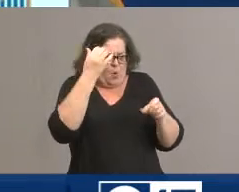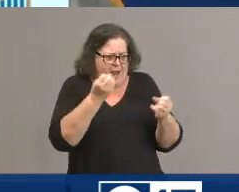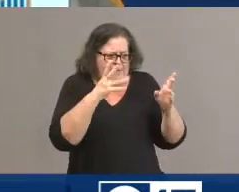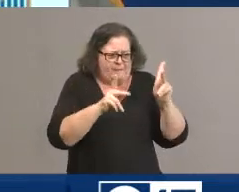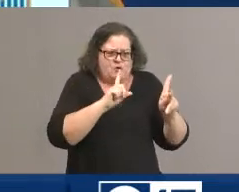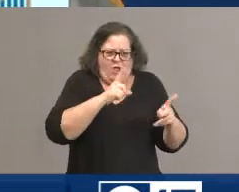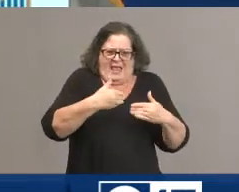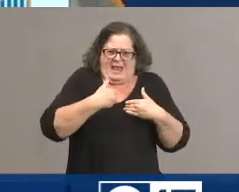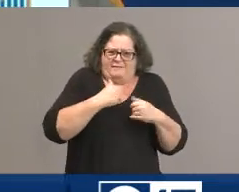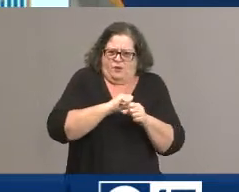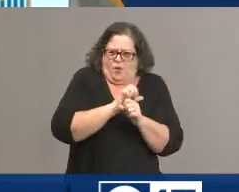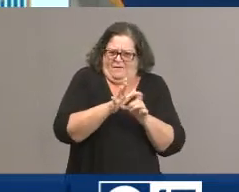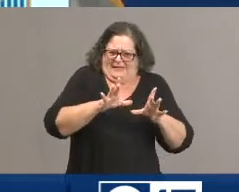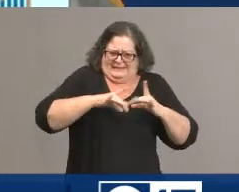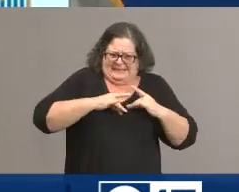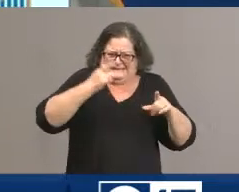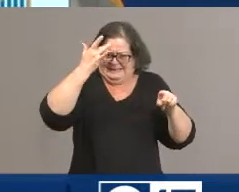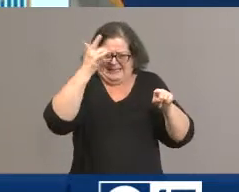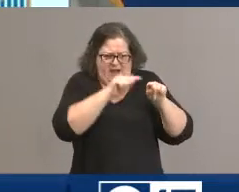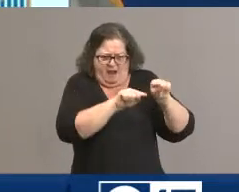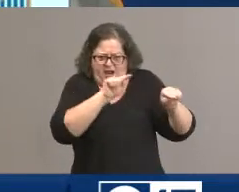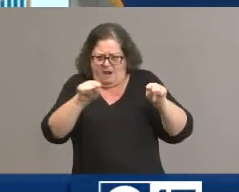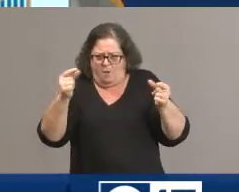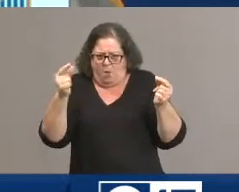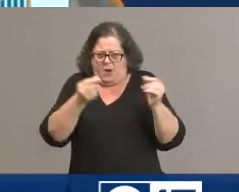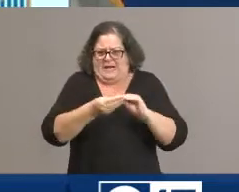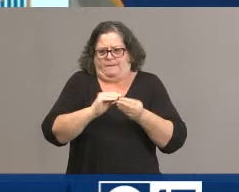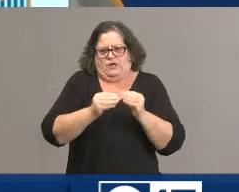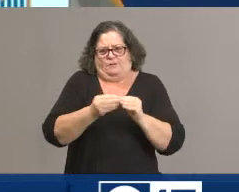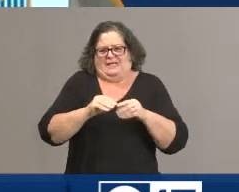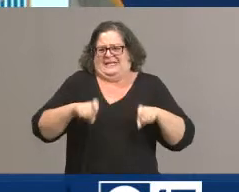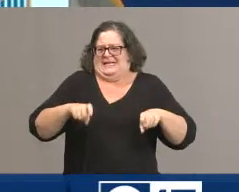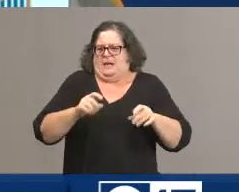around testing. If you do want to get tested, and we'd